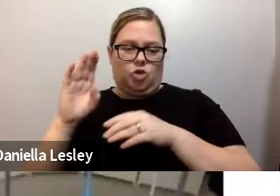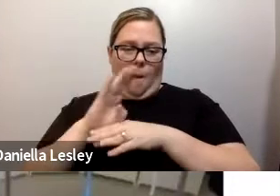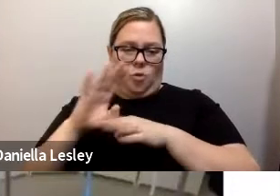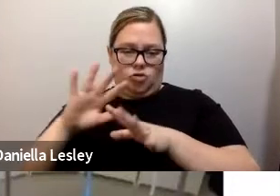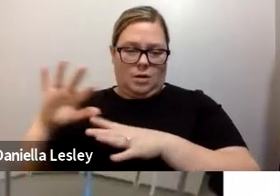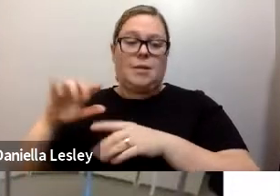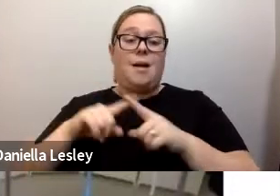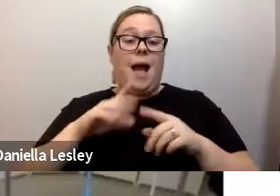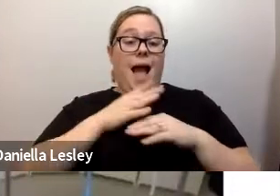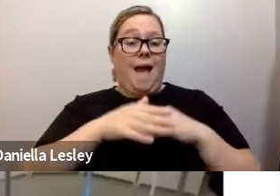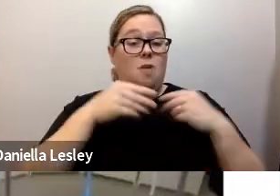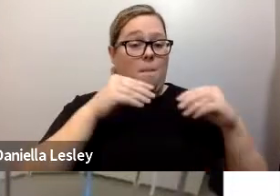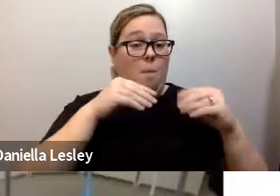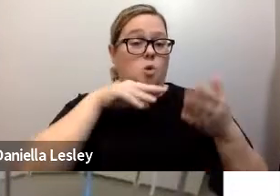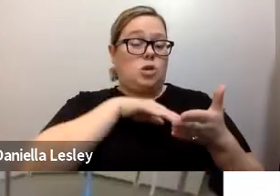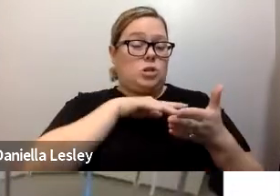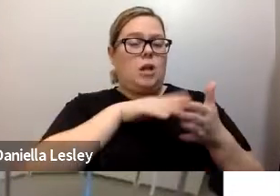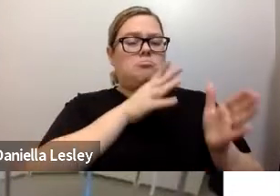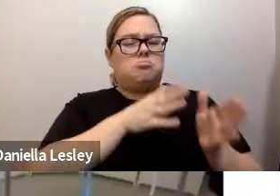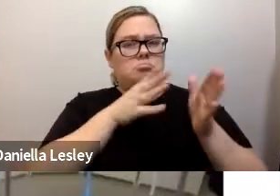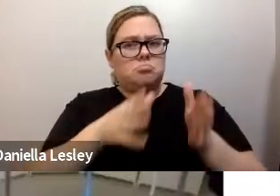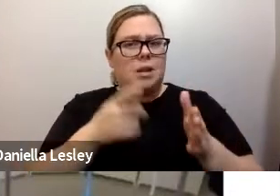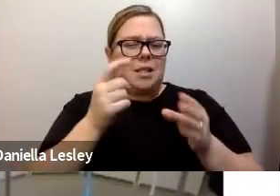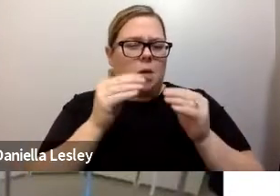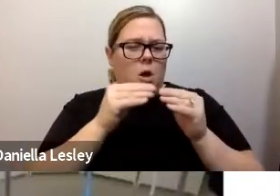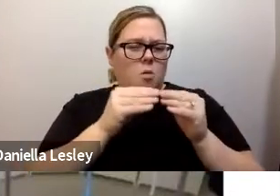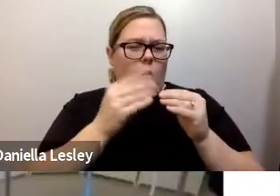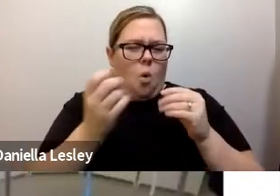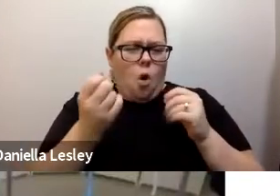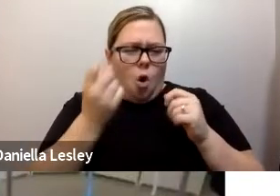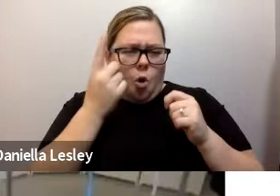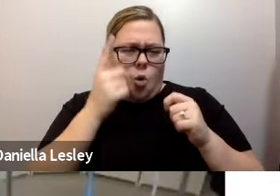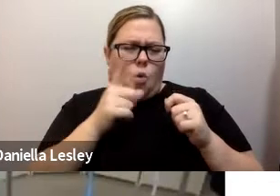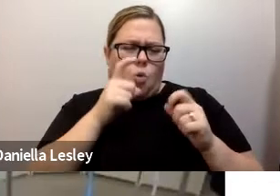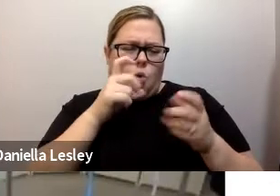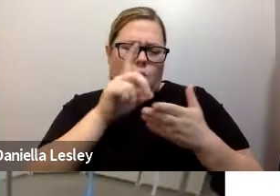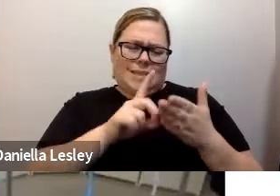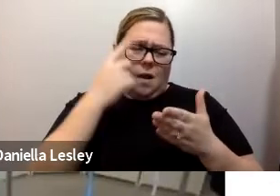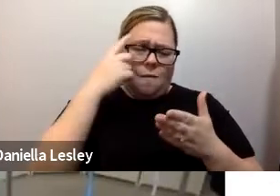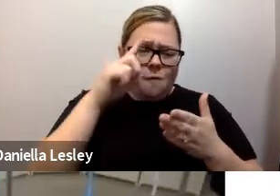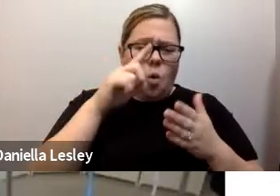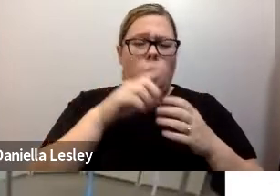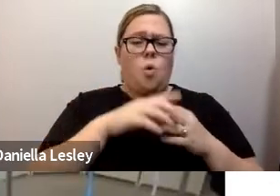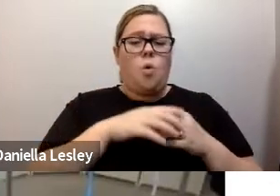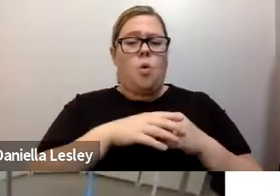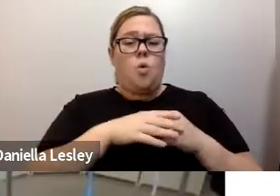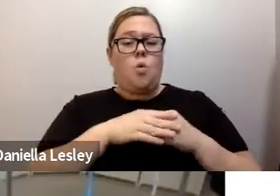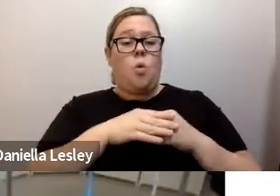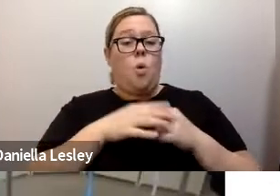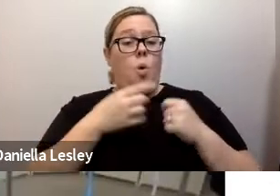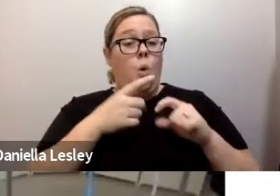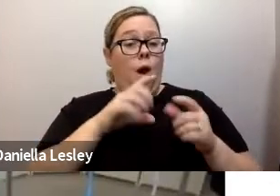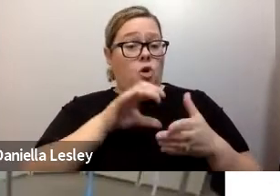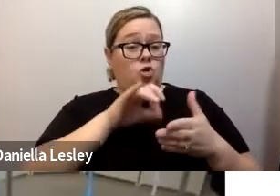market study, we kind of had a little bit more traction about who we were designing for. While we were doing that, we were doing early